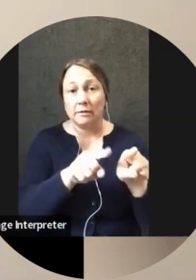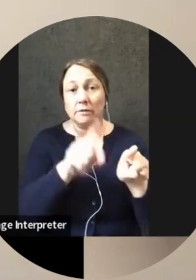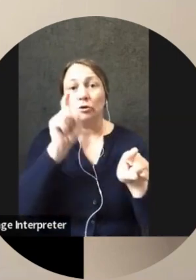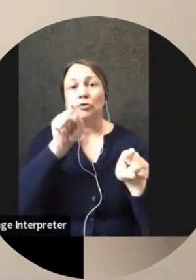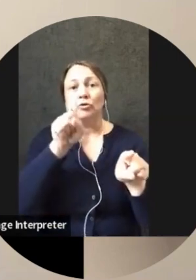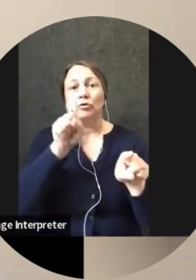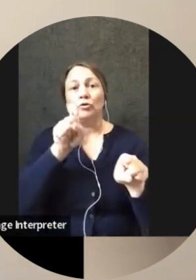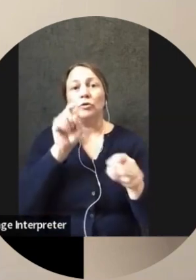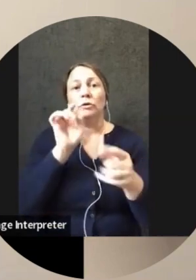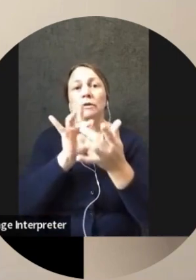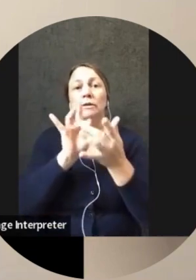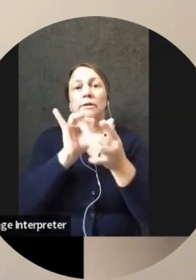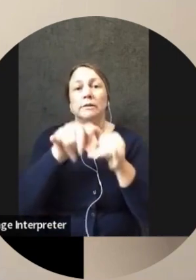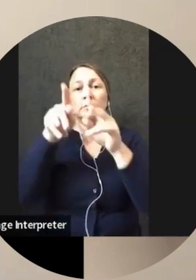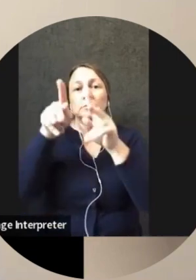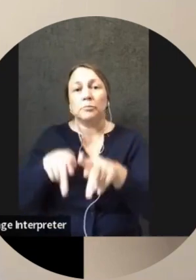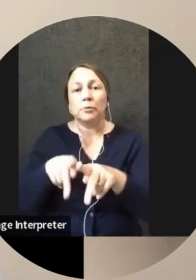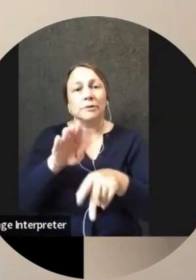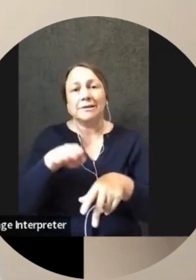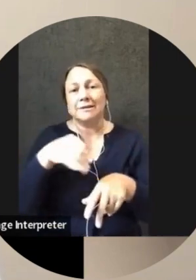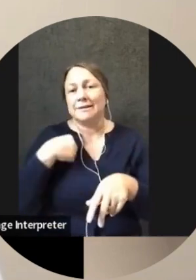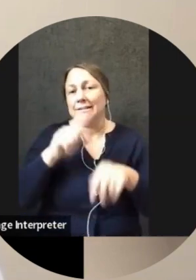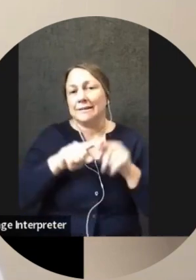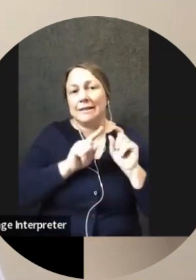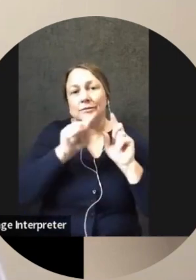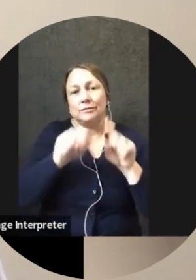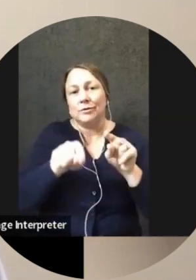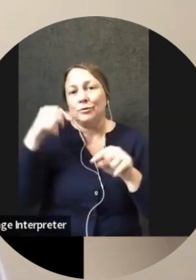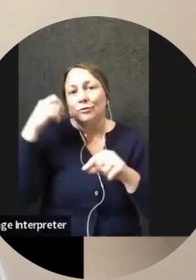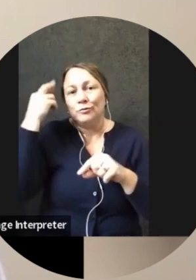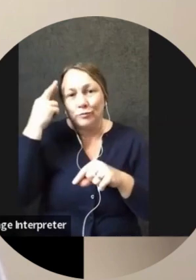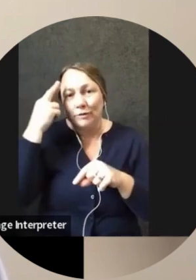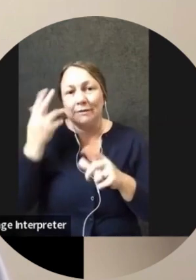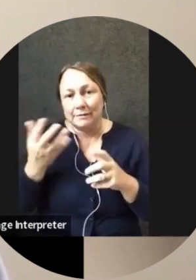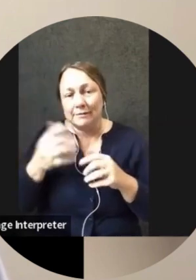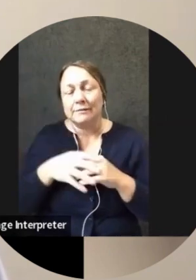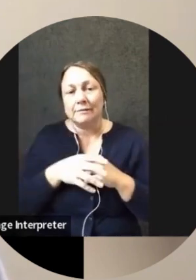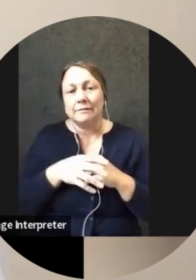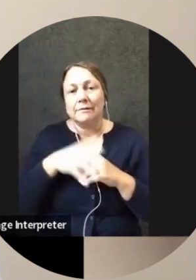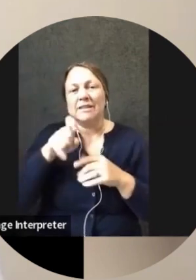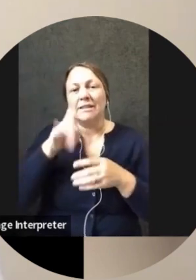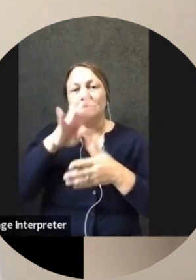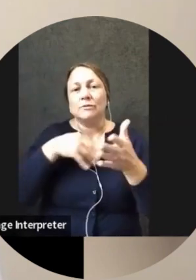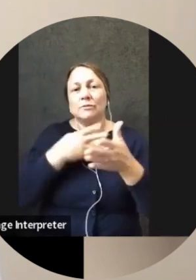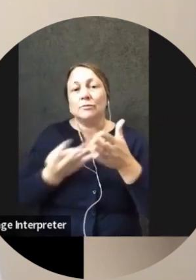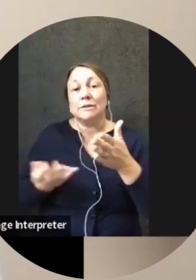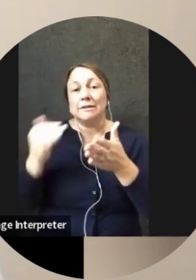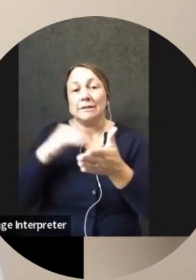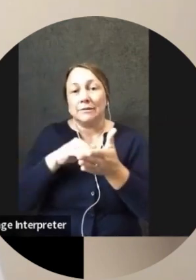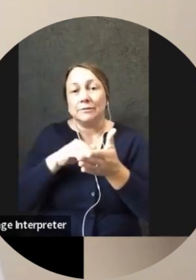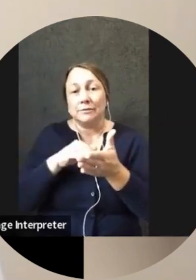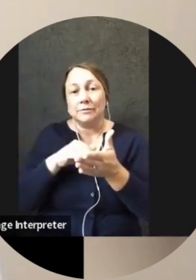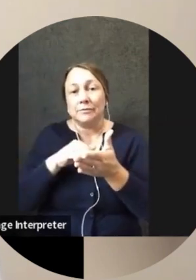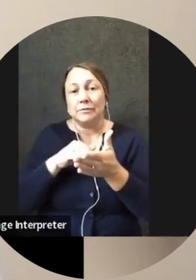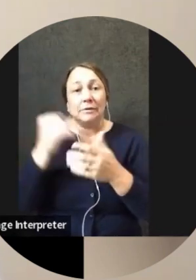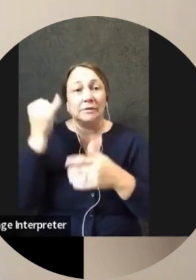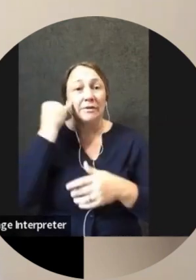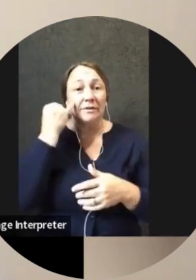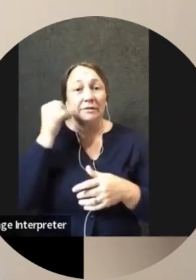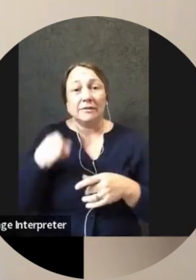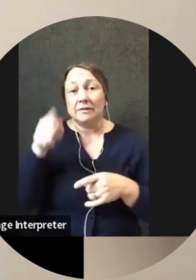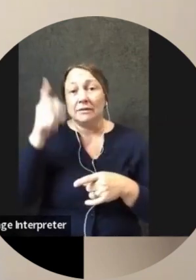the contact person is and say, I can't attend because of whatever reason, we need to reschedule. If the parent does